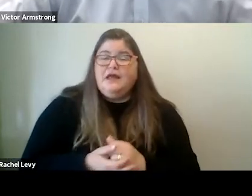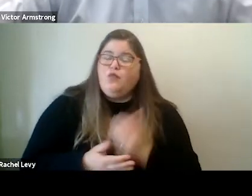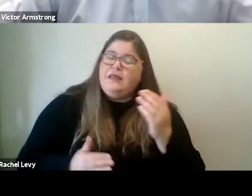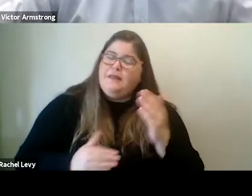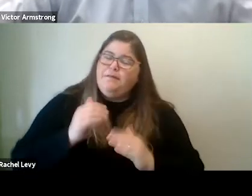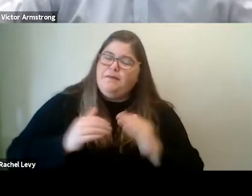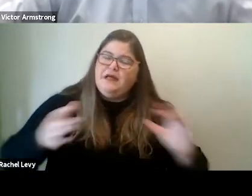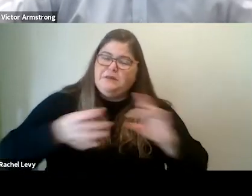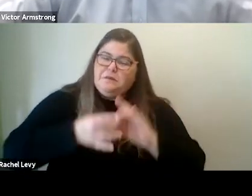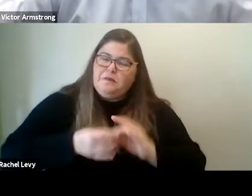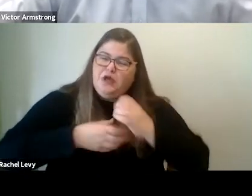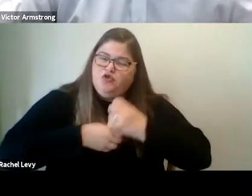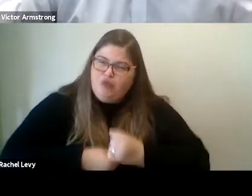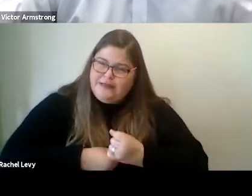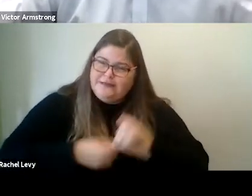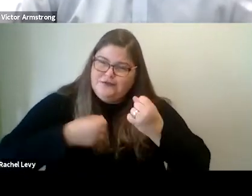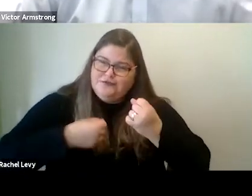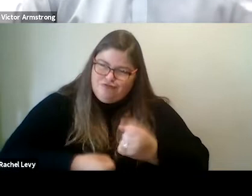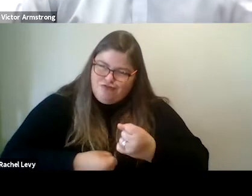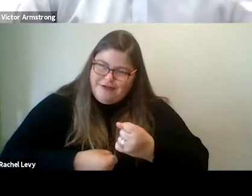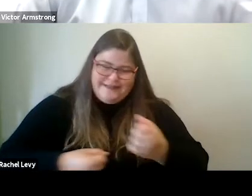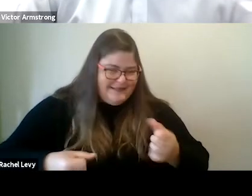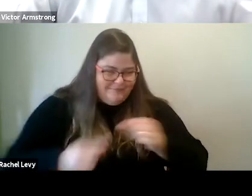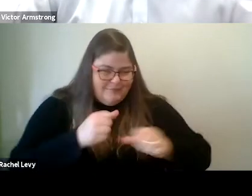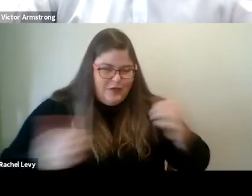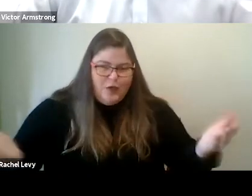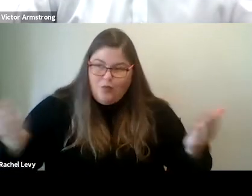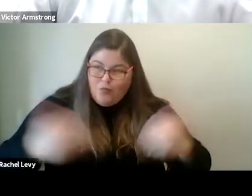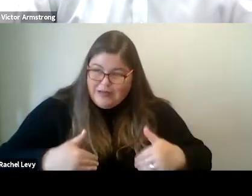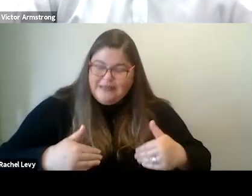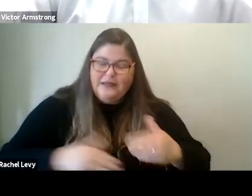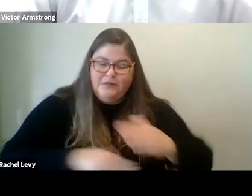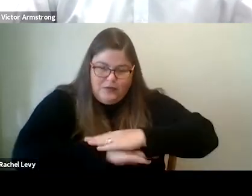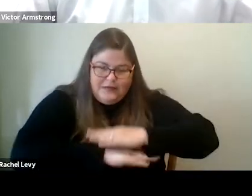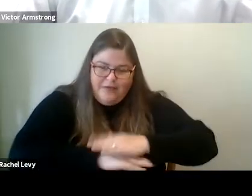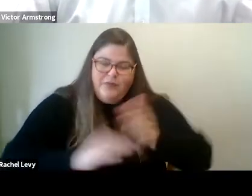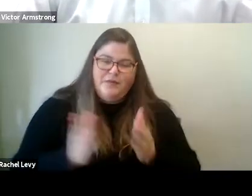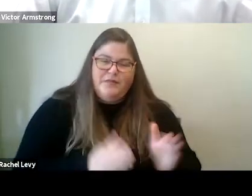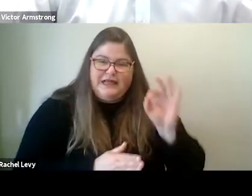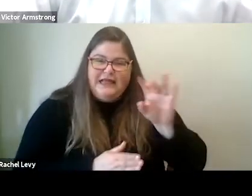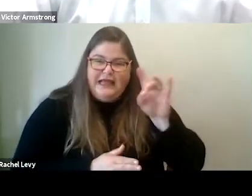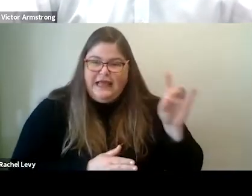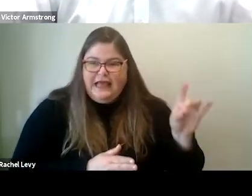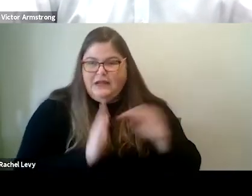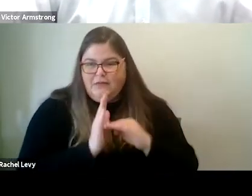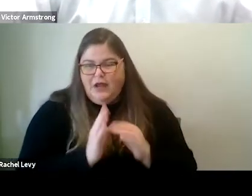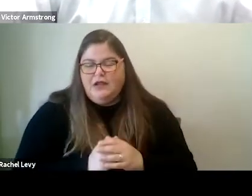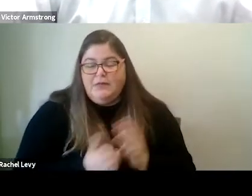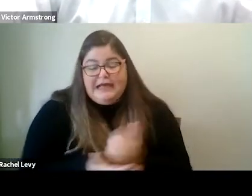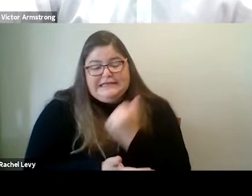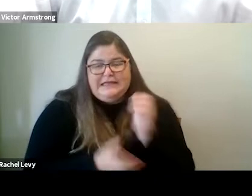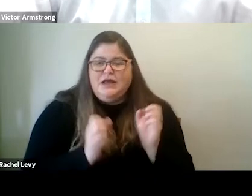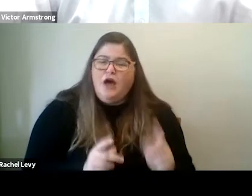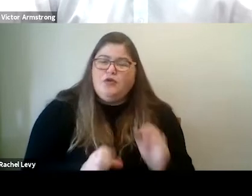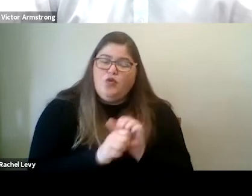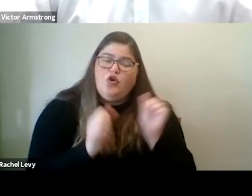and funders as we bring them to the table in planning our 988 model. By seizing this opportunity to work with community